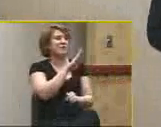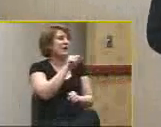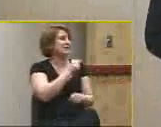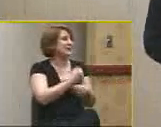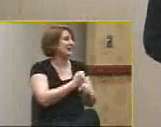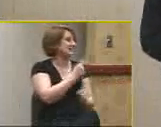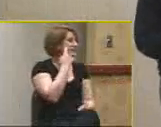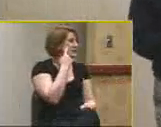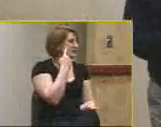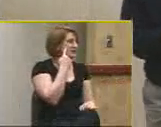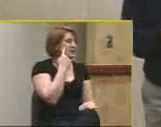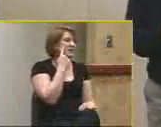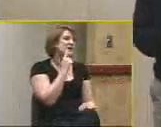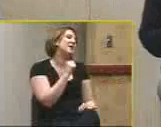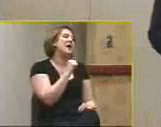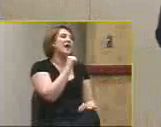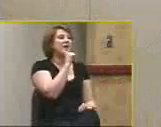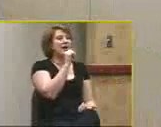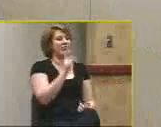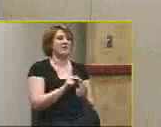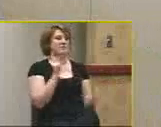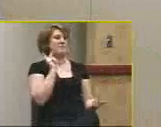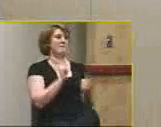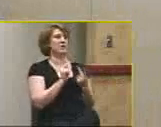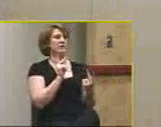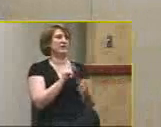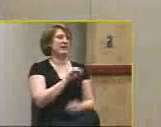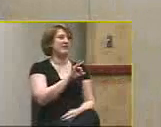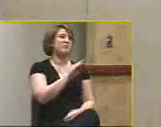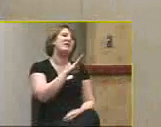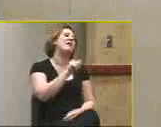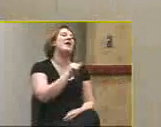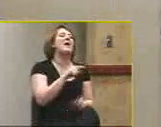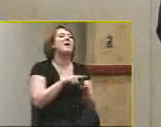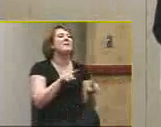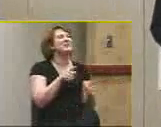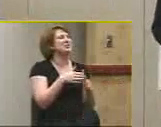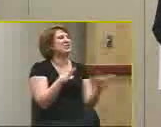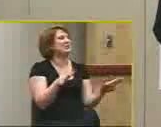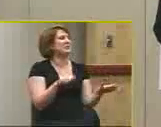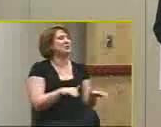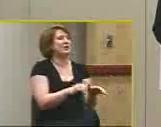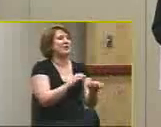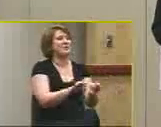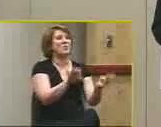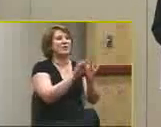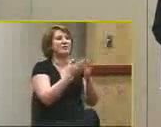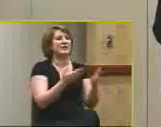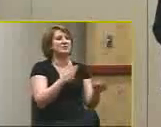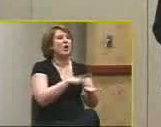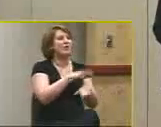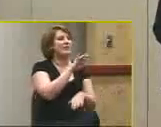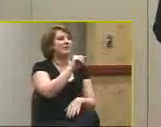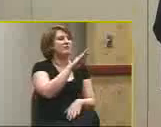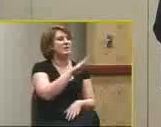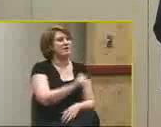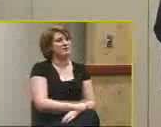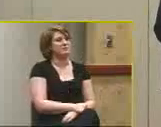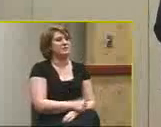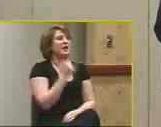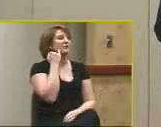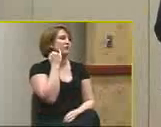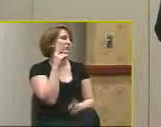sense? Not the Rolls Royce, but are you generally doing the important things on that if you were to look and evaluate your